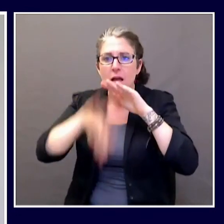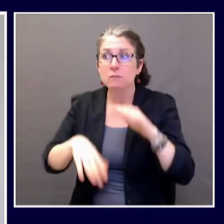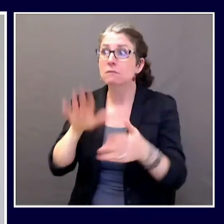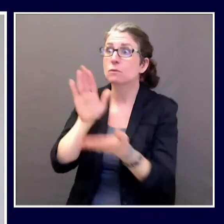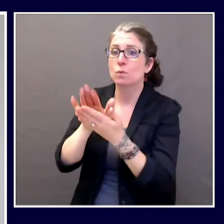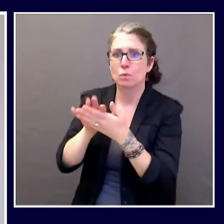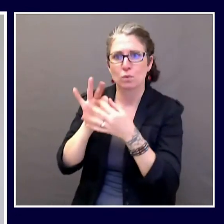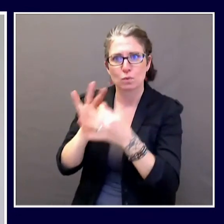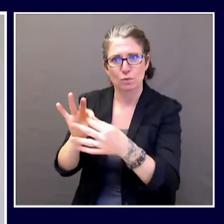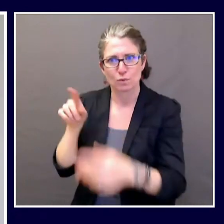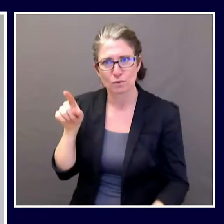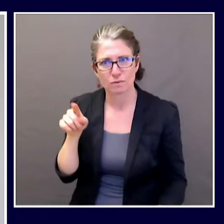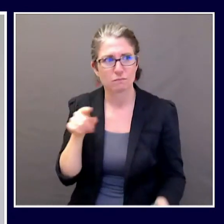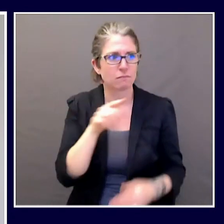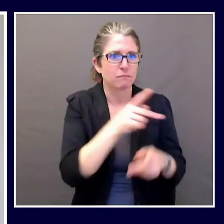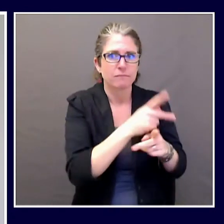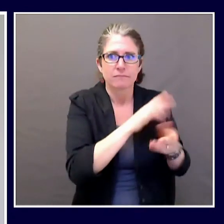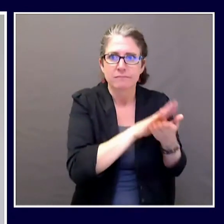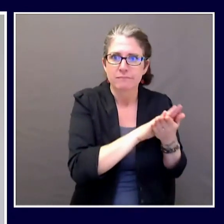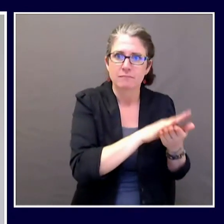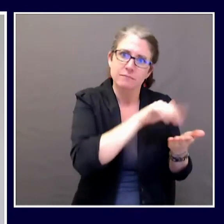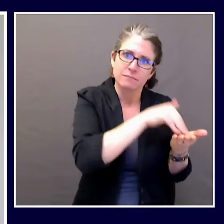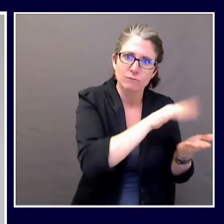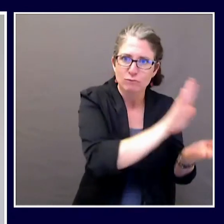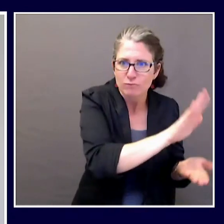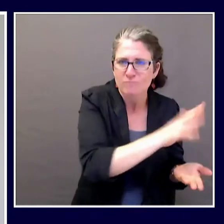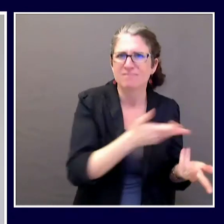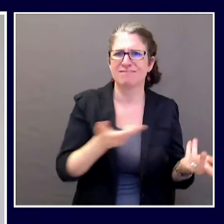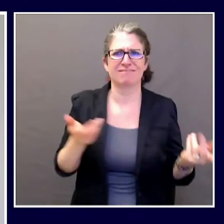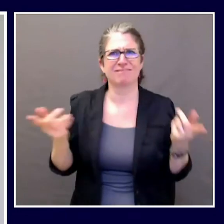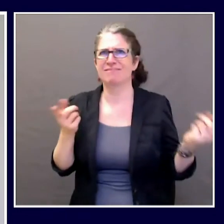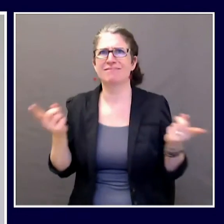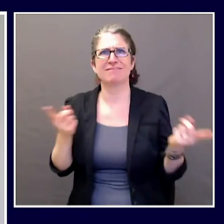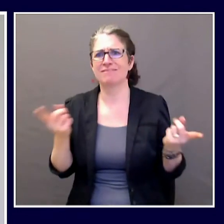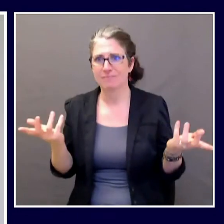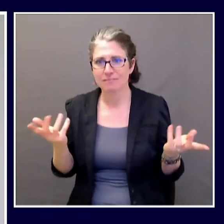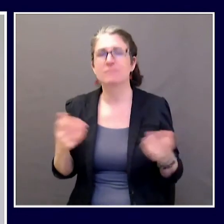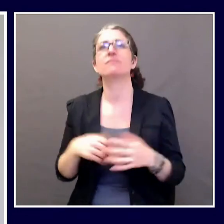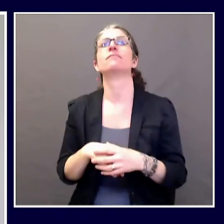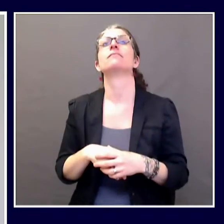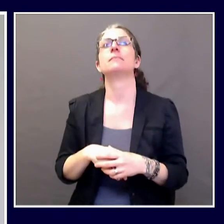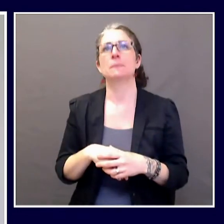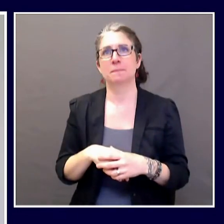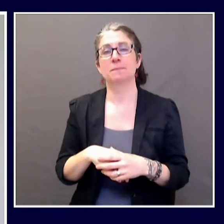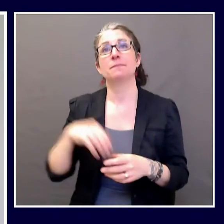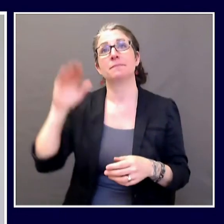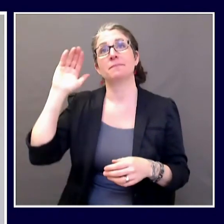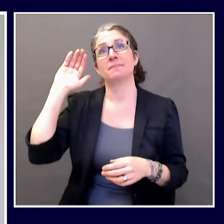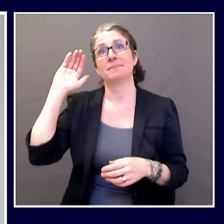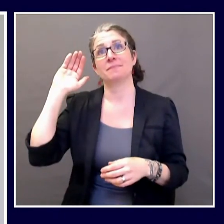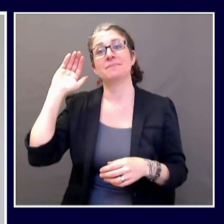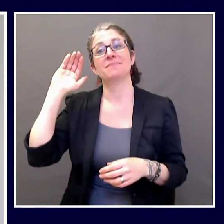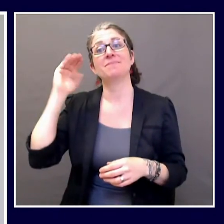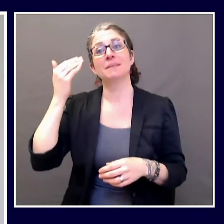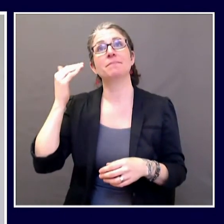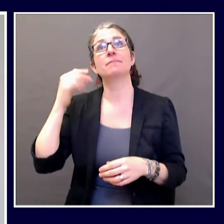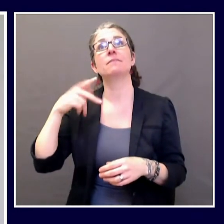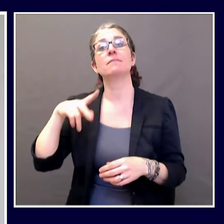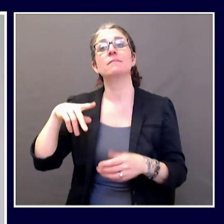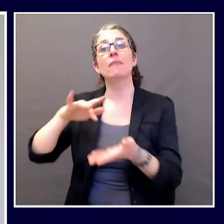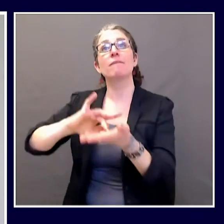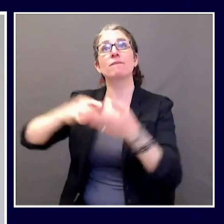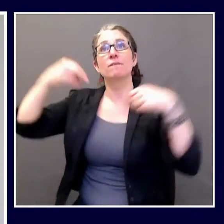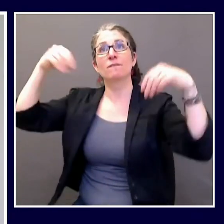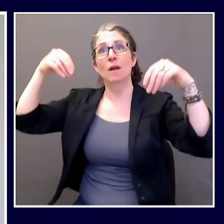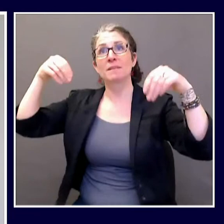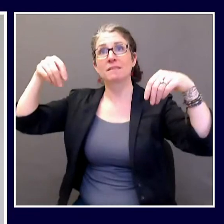retail pharmacies should clear the lane of their appointments for teachers and educators and childcare workers. And so we too have